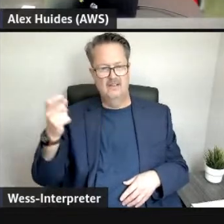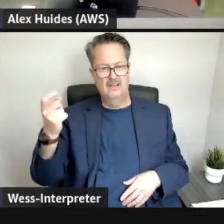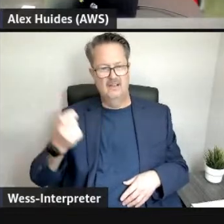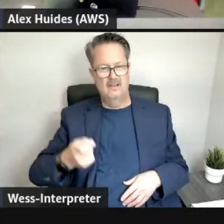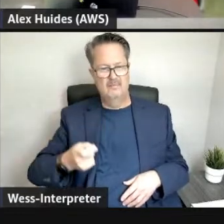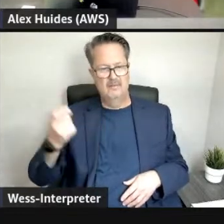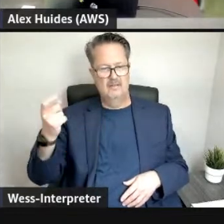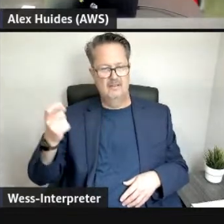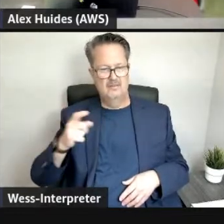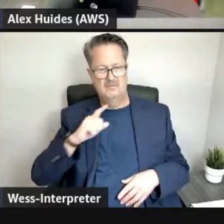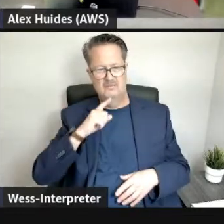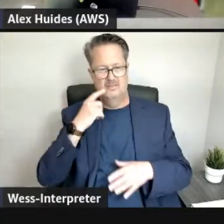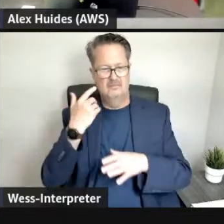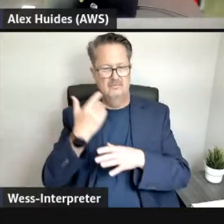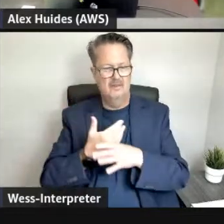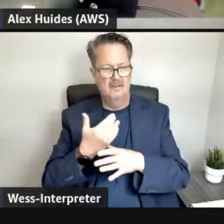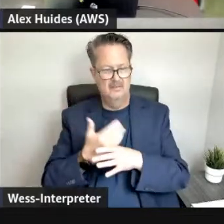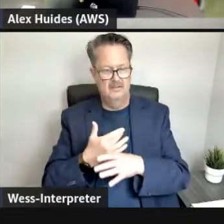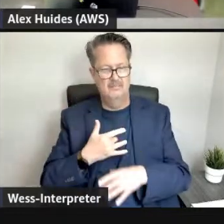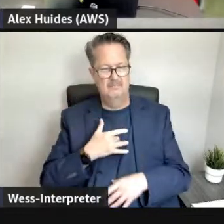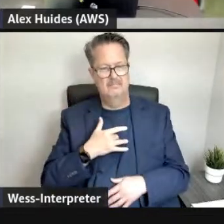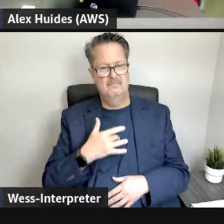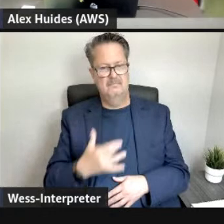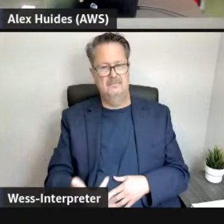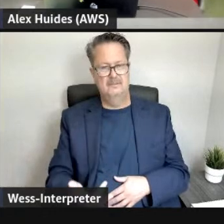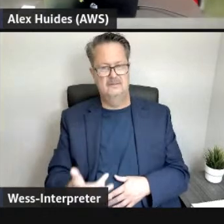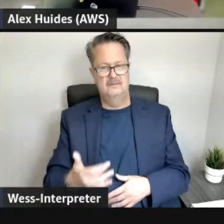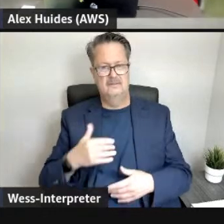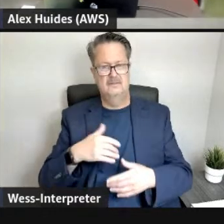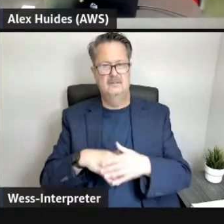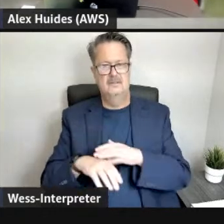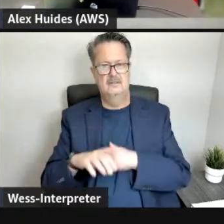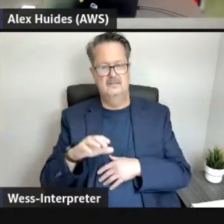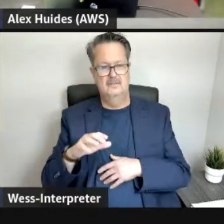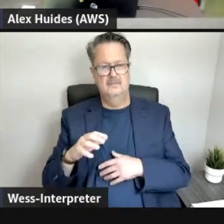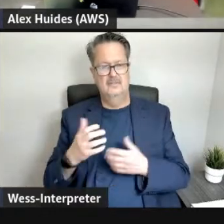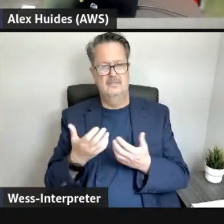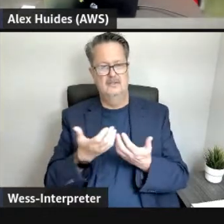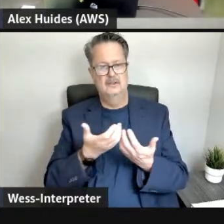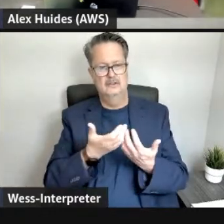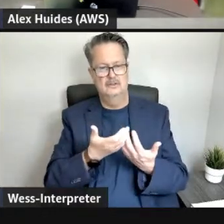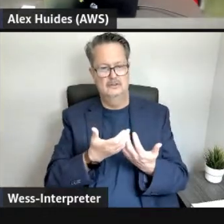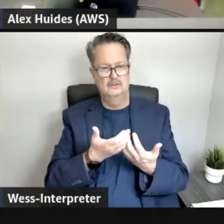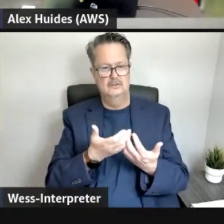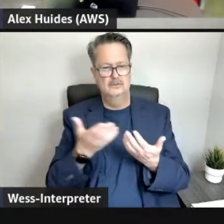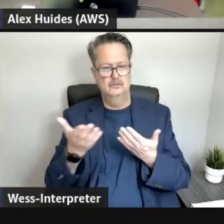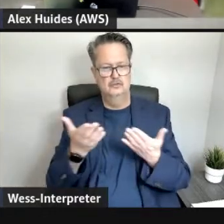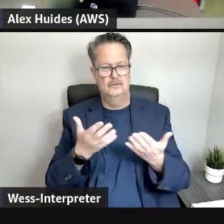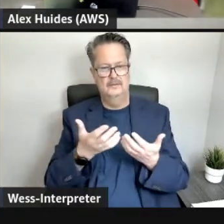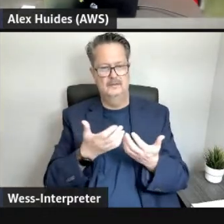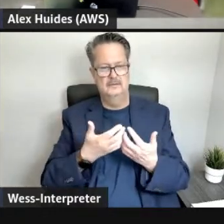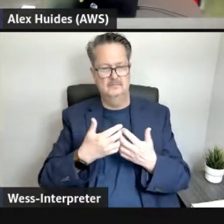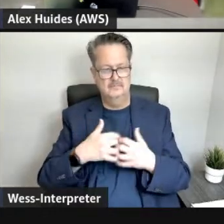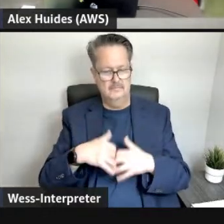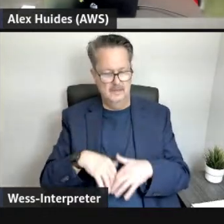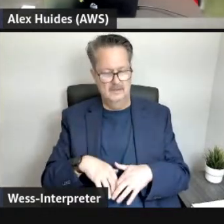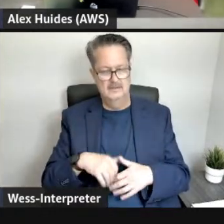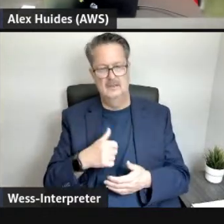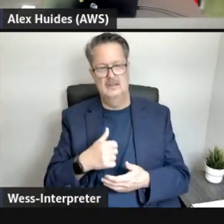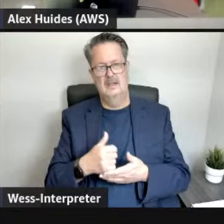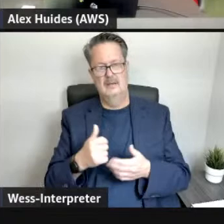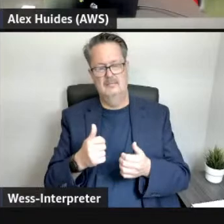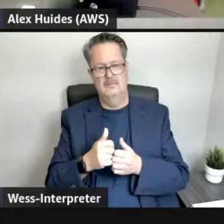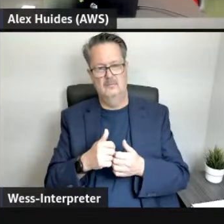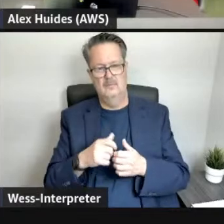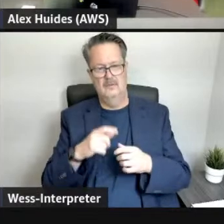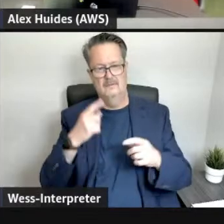done centrally by the control plane of the service mesh. And service meshes help you to deal with a lot of network